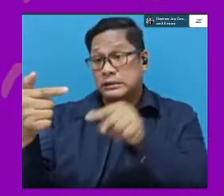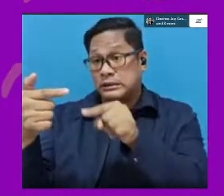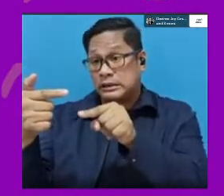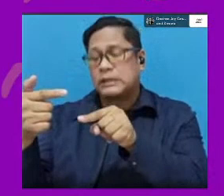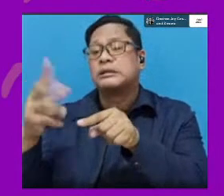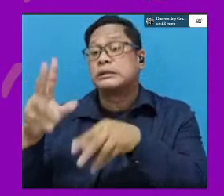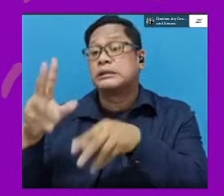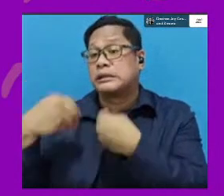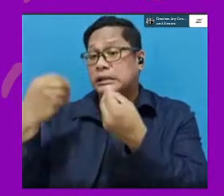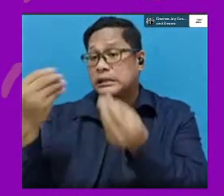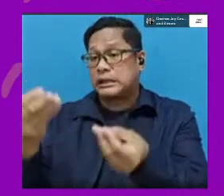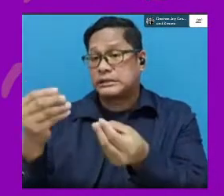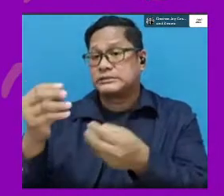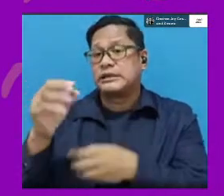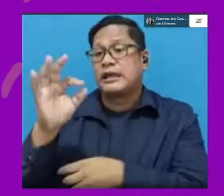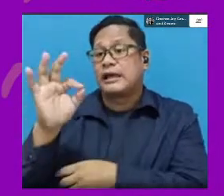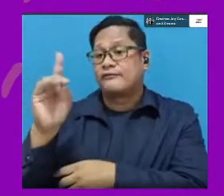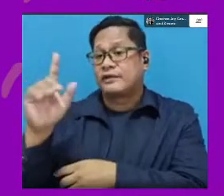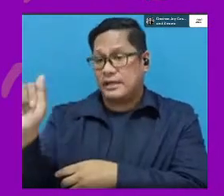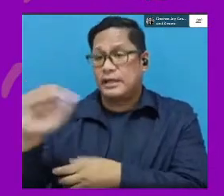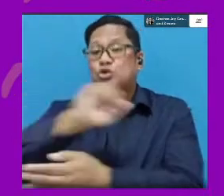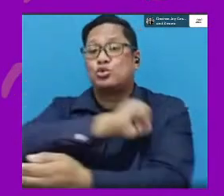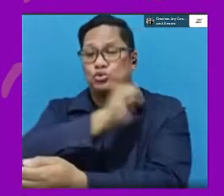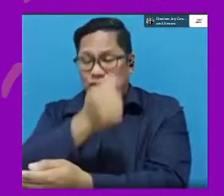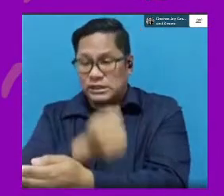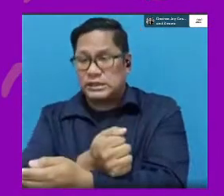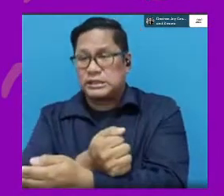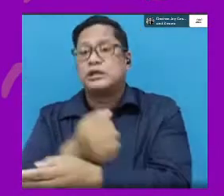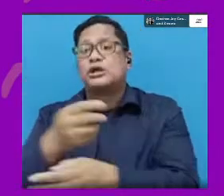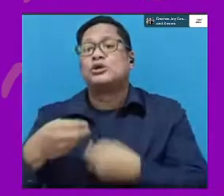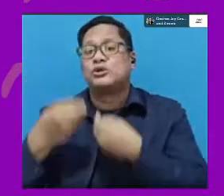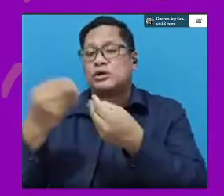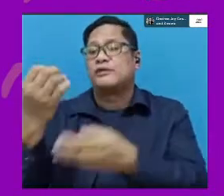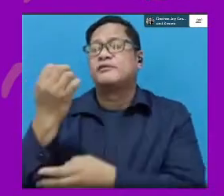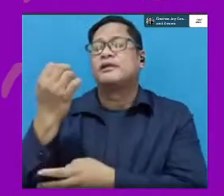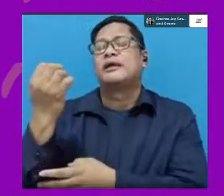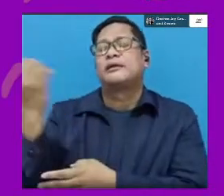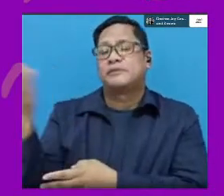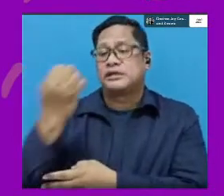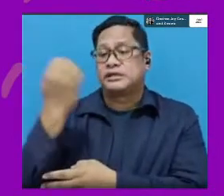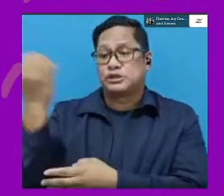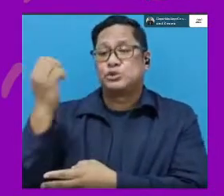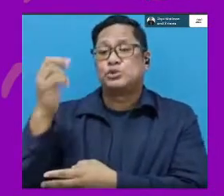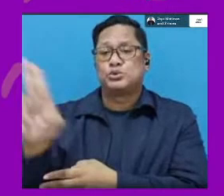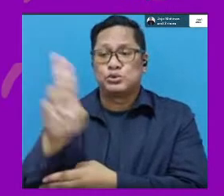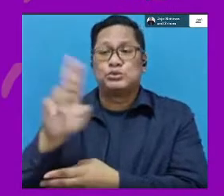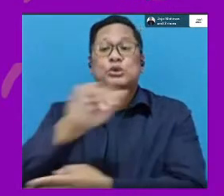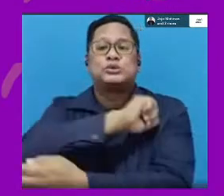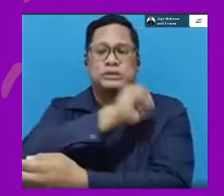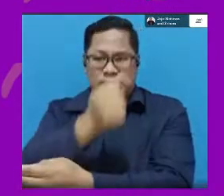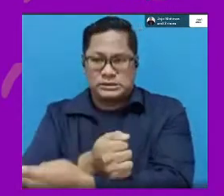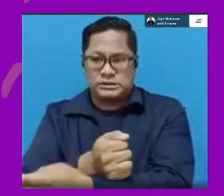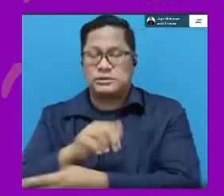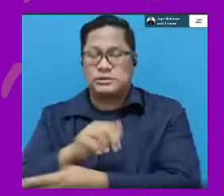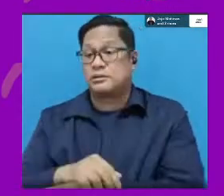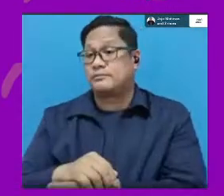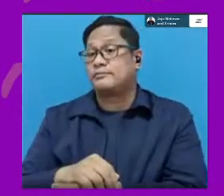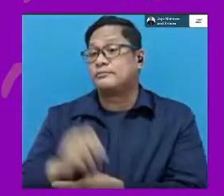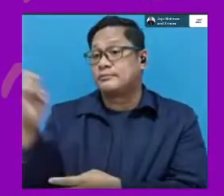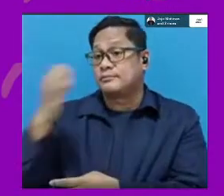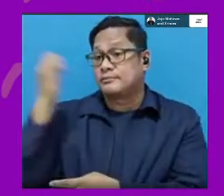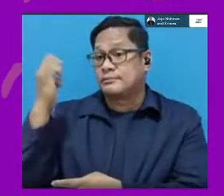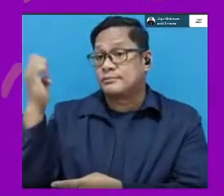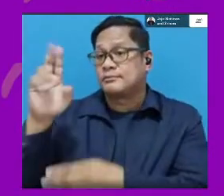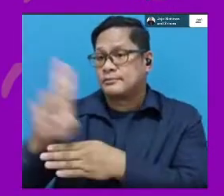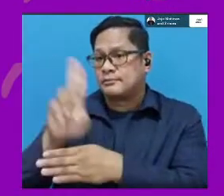gives FDA the authority to issue the emergency use authorization. Okay? The emergency